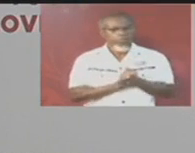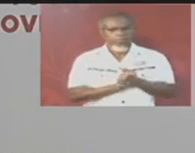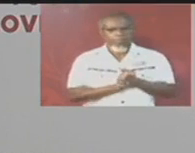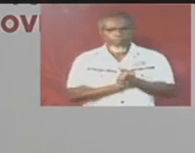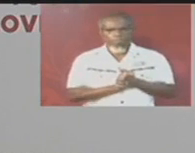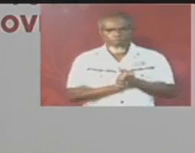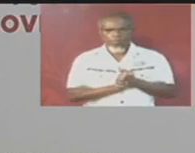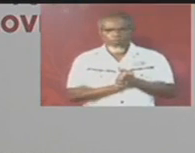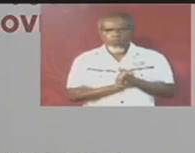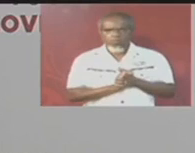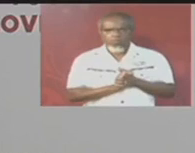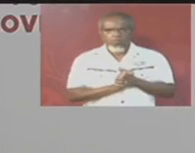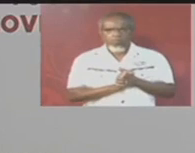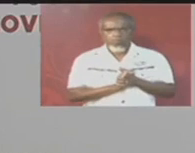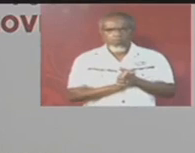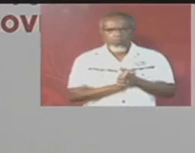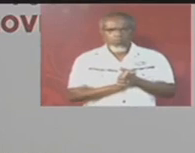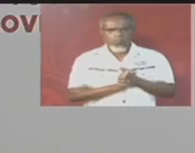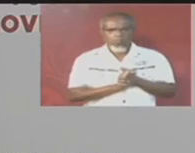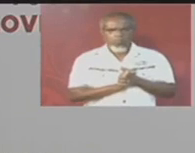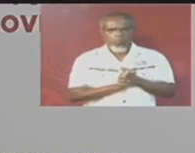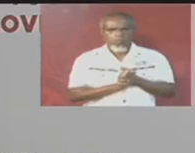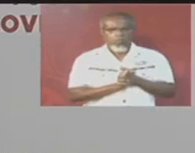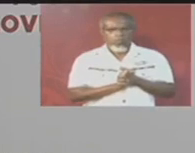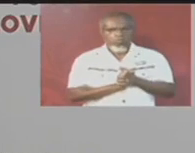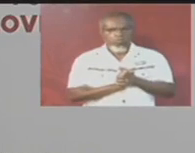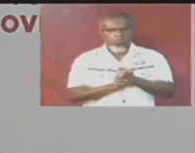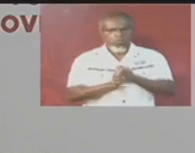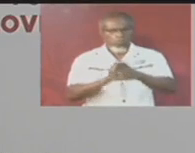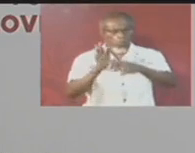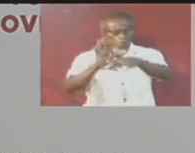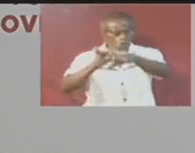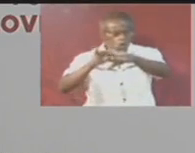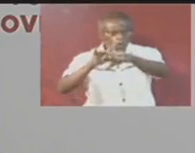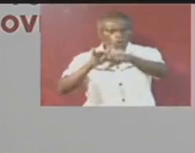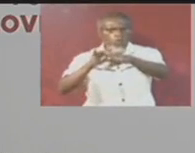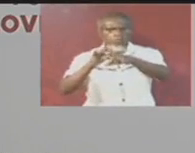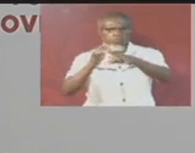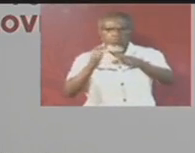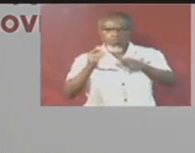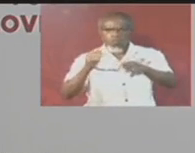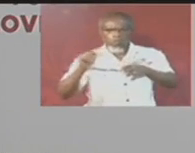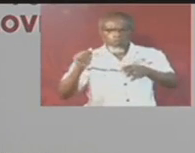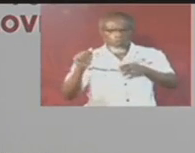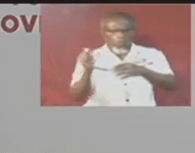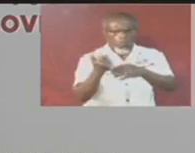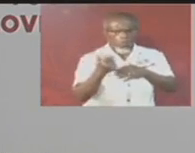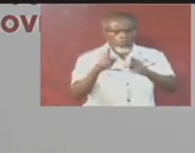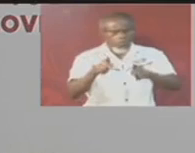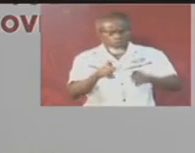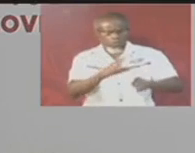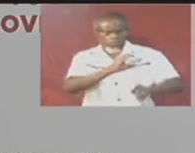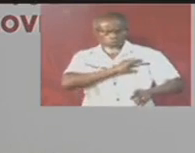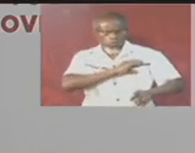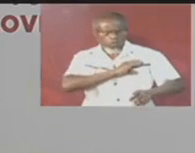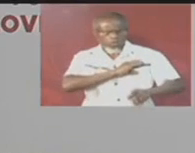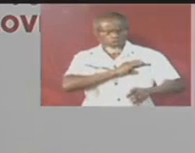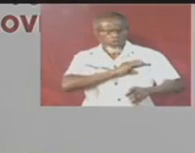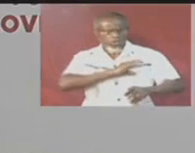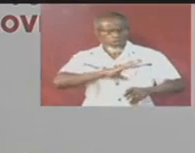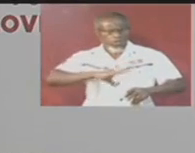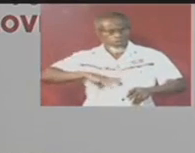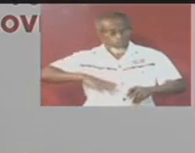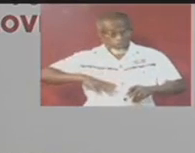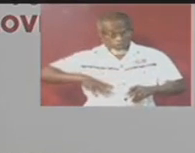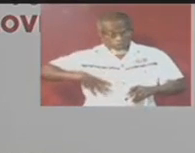summon the necessary strength to ask the police commissioner